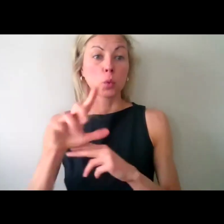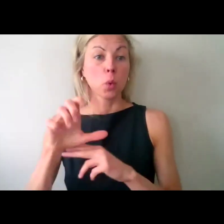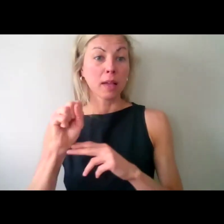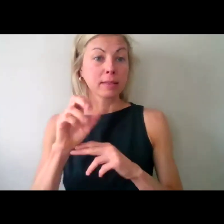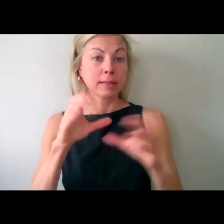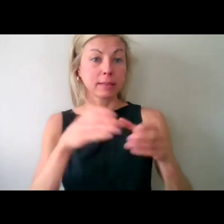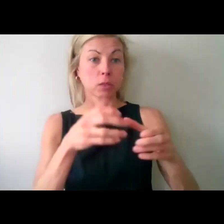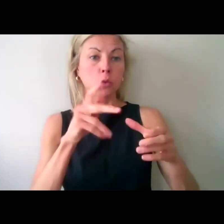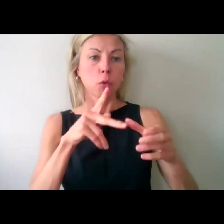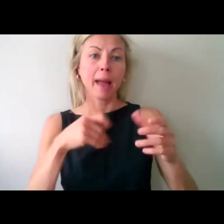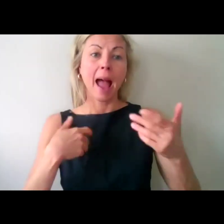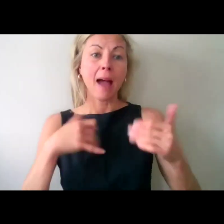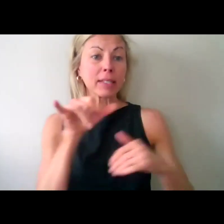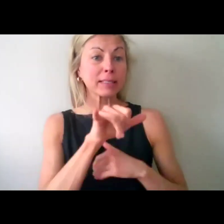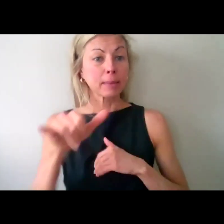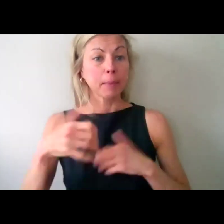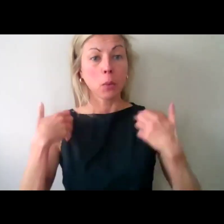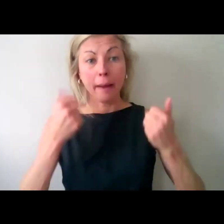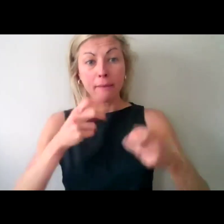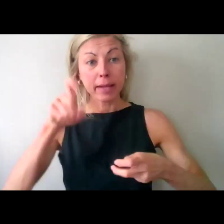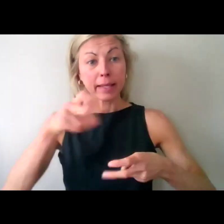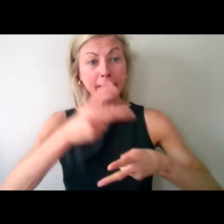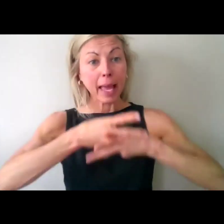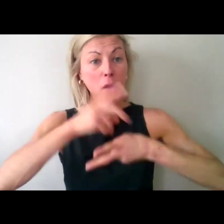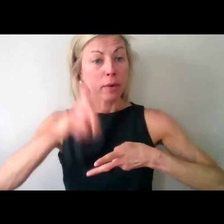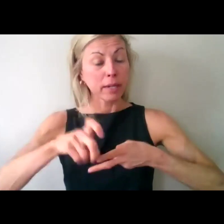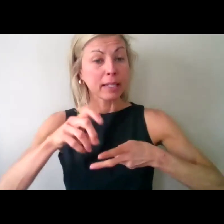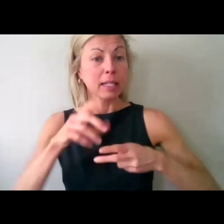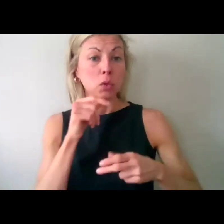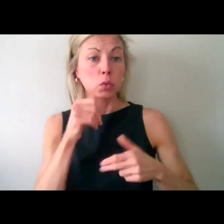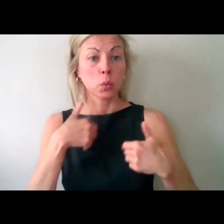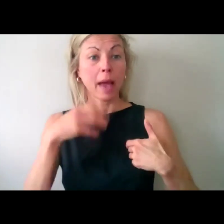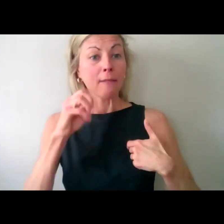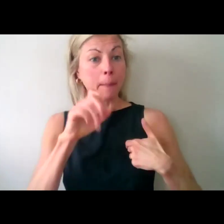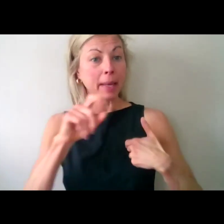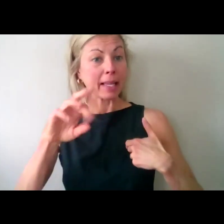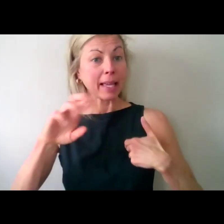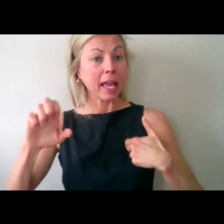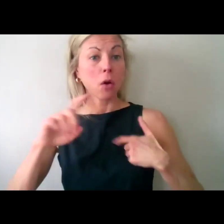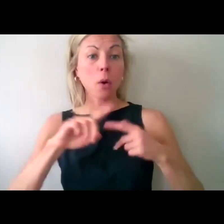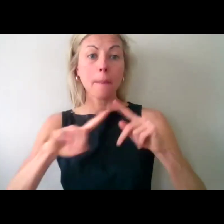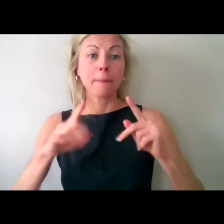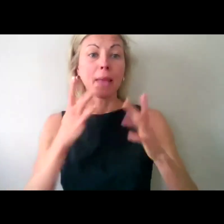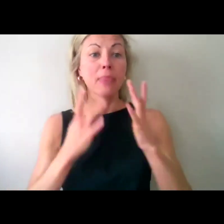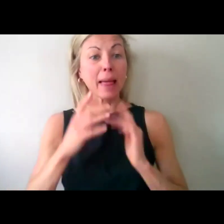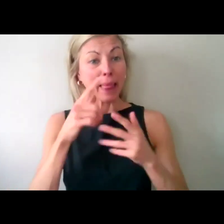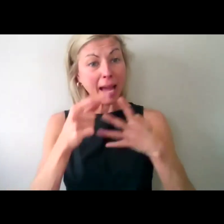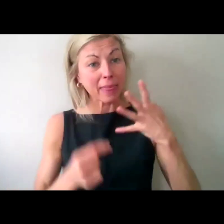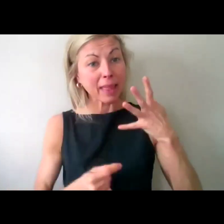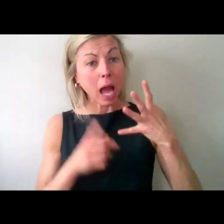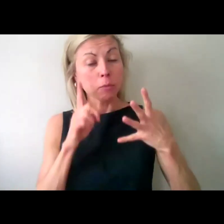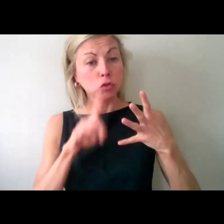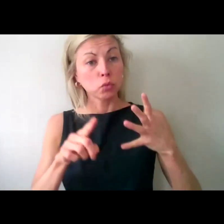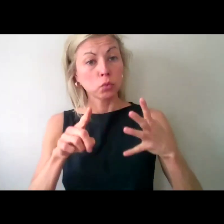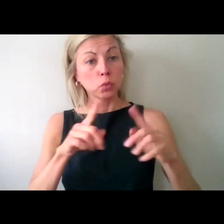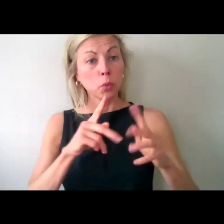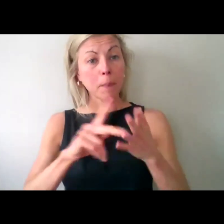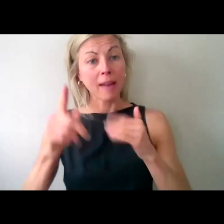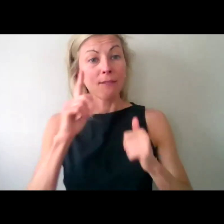and care needs as those who are Medi-Cal eligible, but lack the options for paying for LTSS